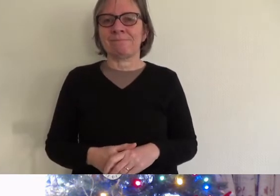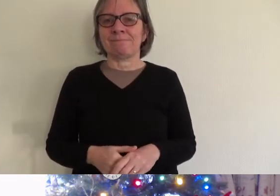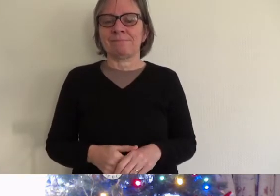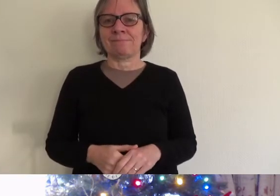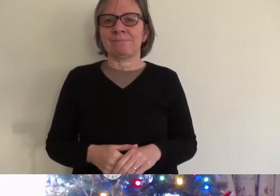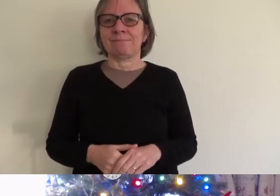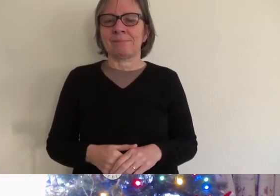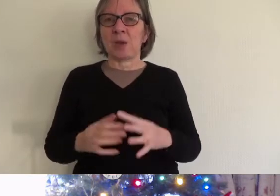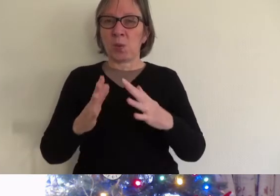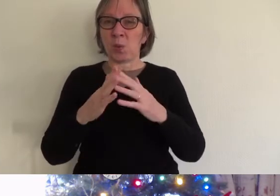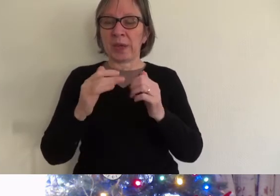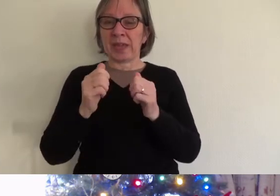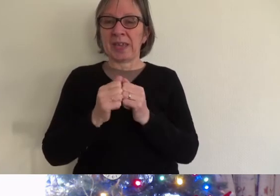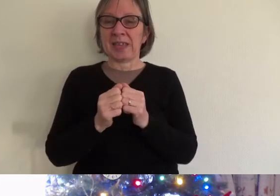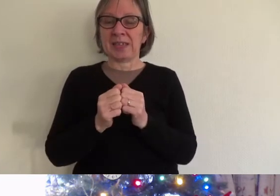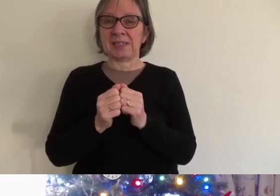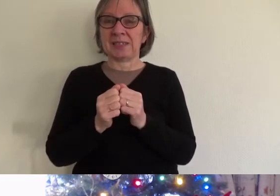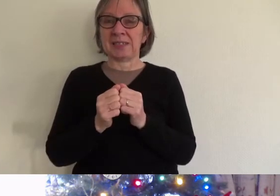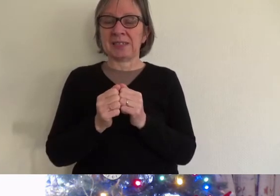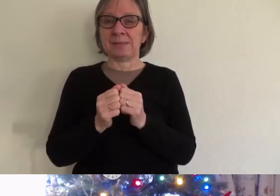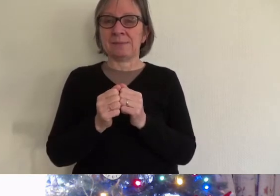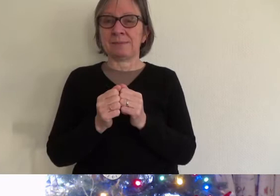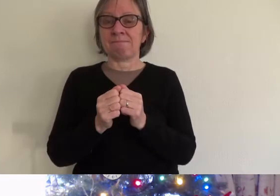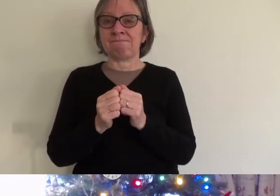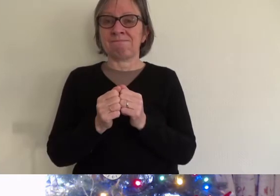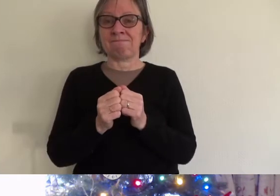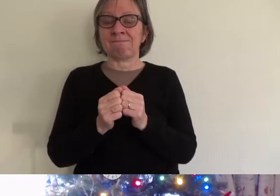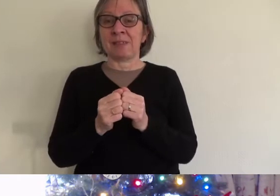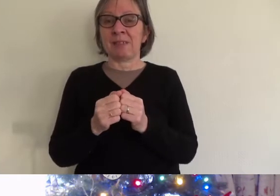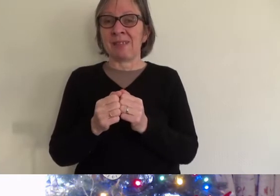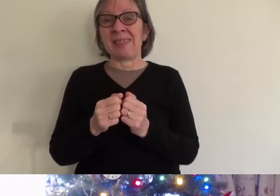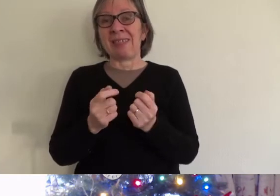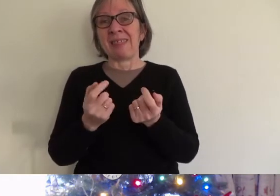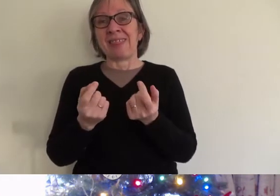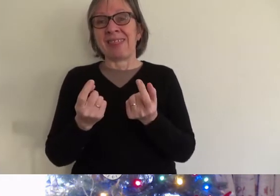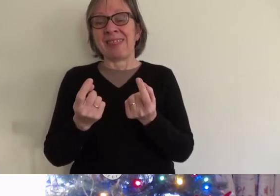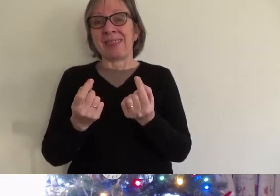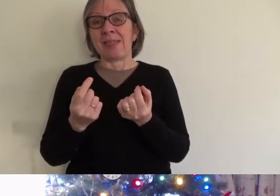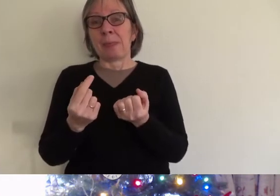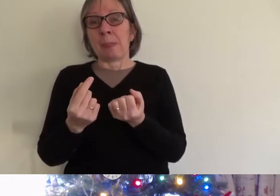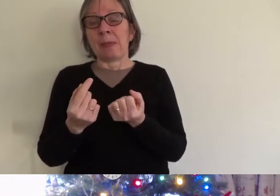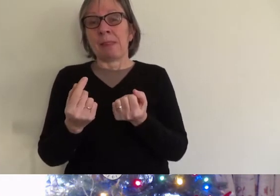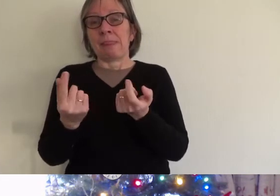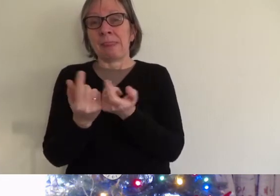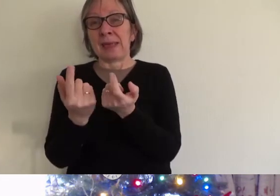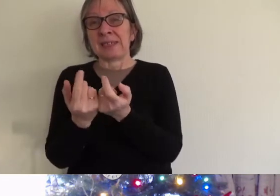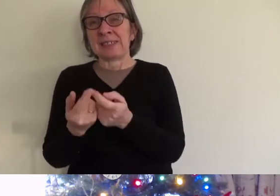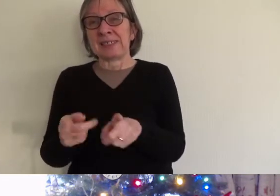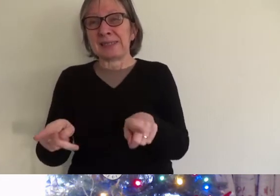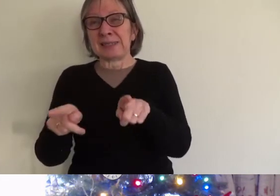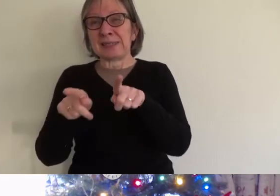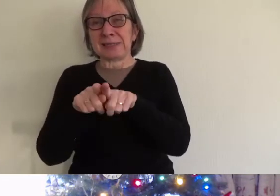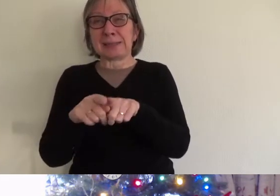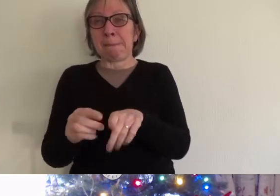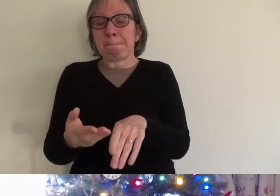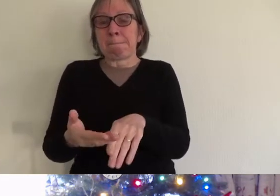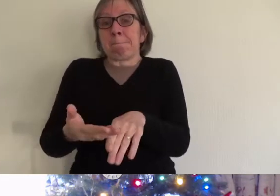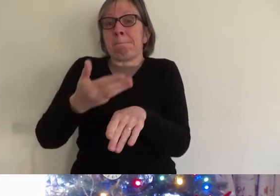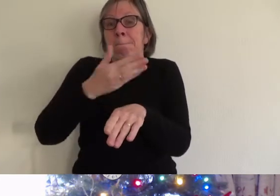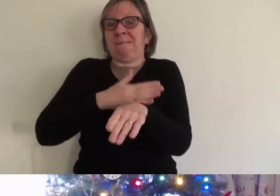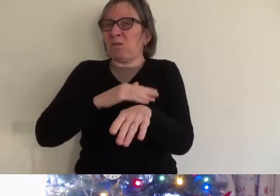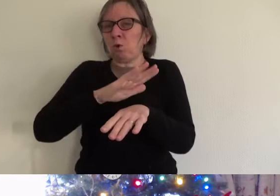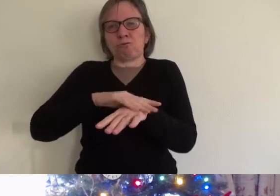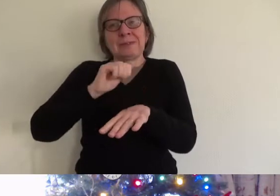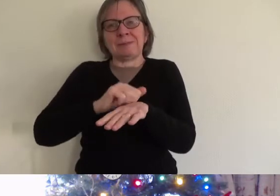from this weekend, most things at the church will be back to pre-Christmas normal, not back to